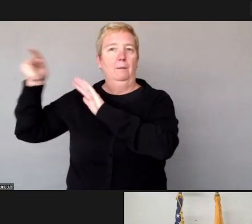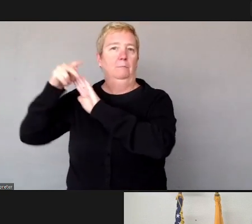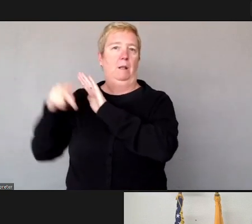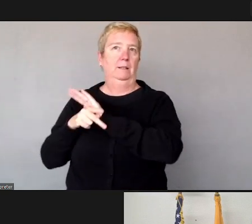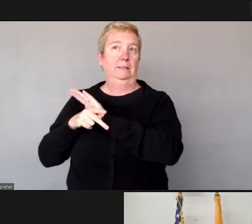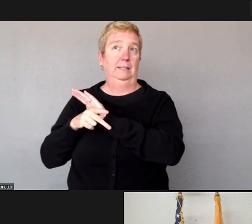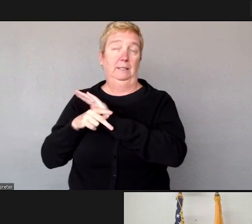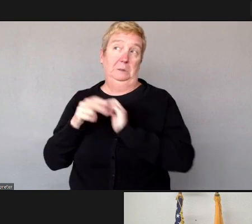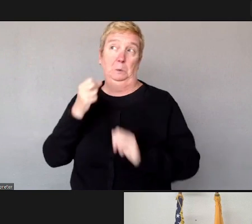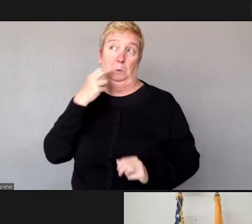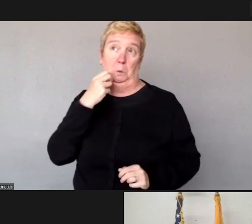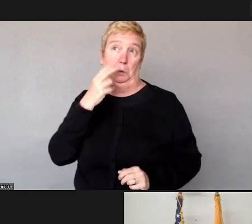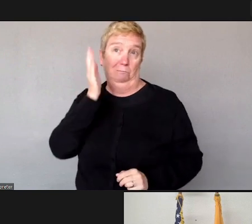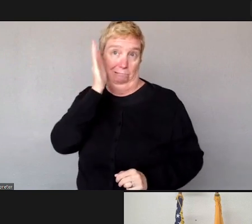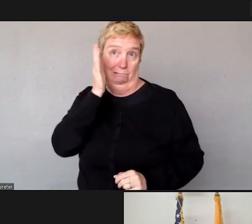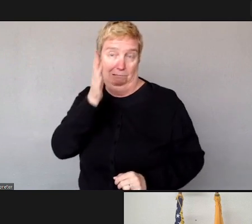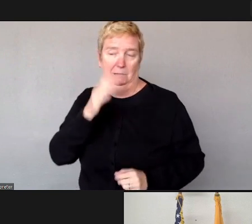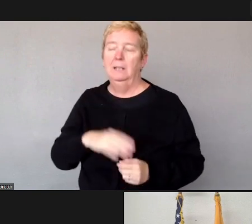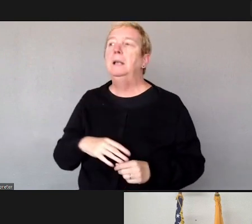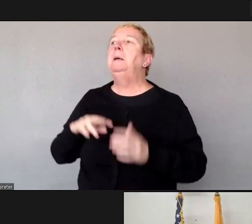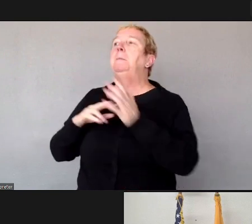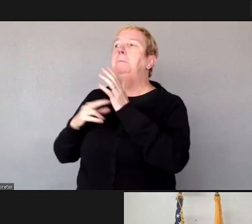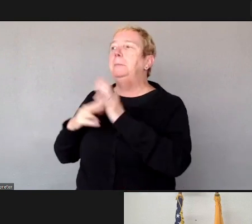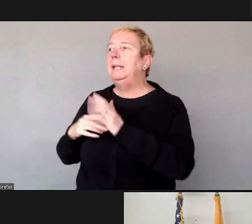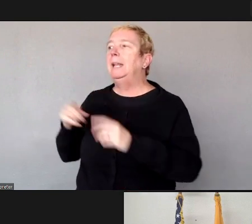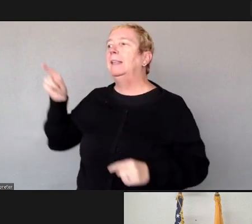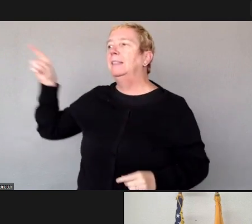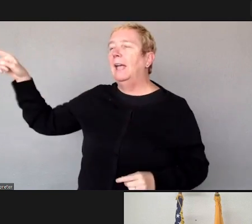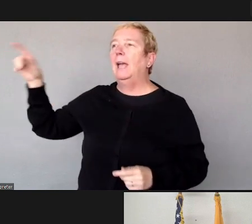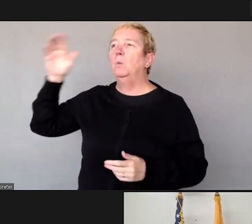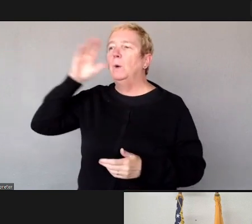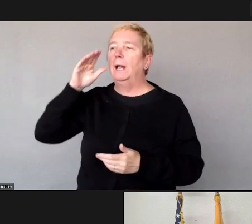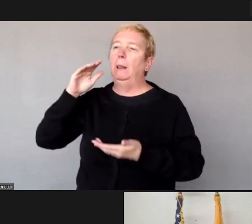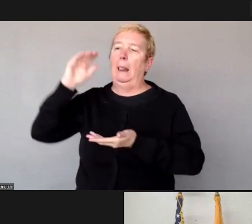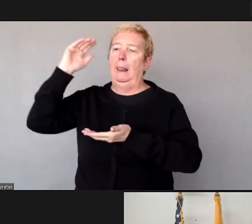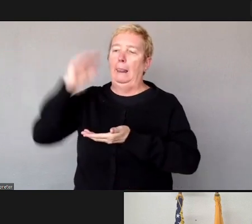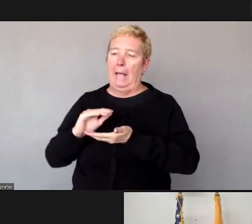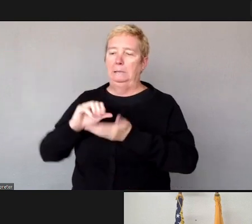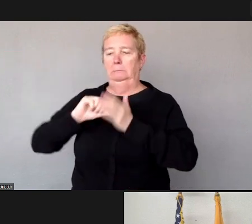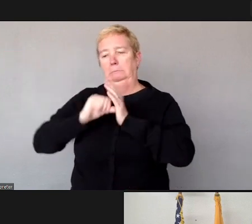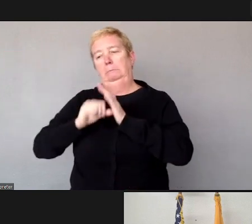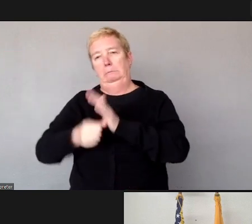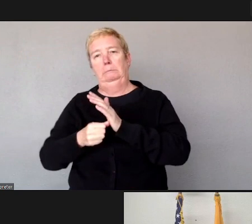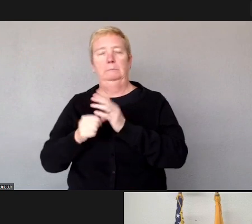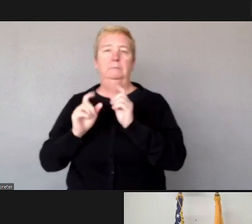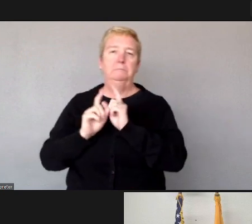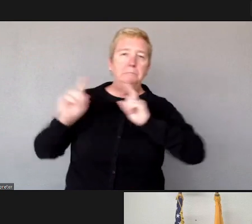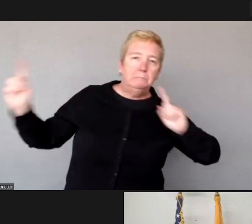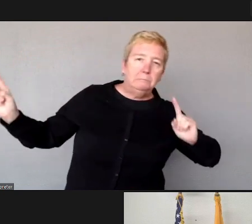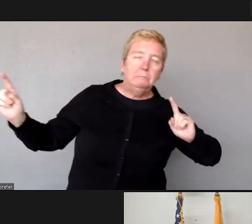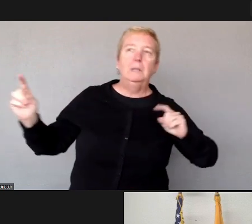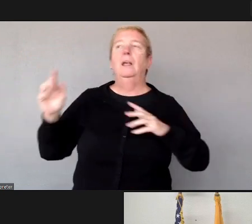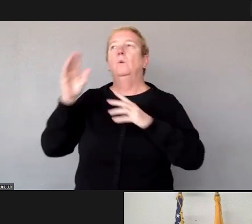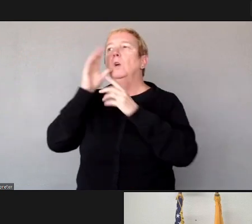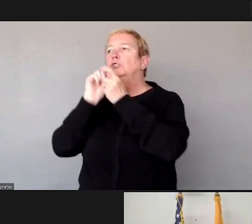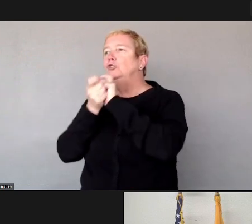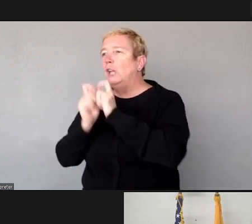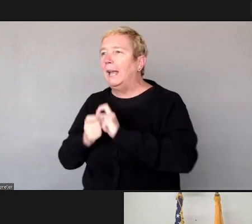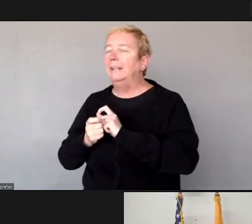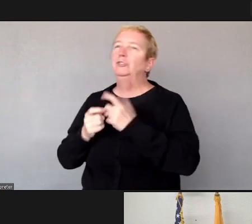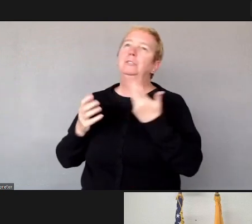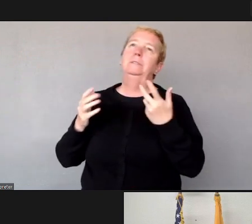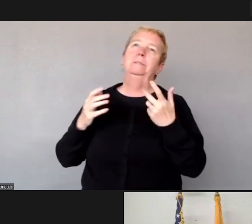soon, including de-emphasizing social distancing, targeting testing guidance and quarantine timelines for